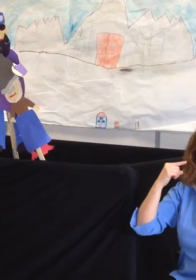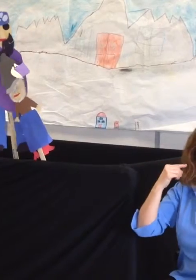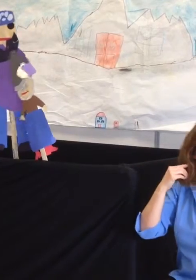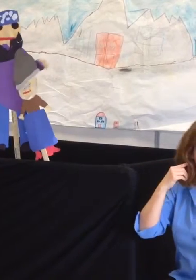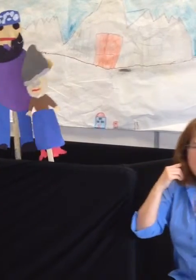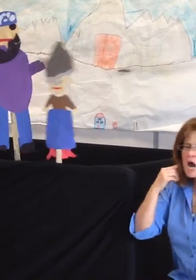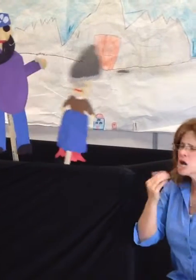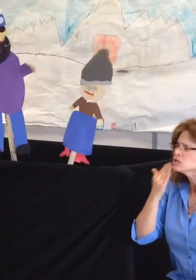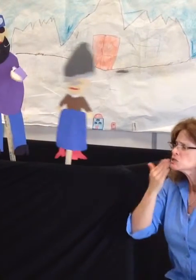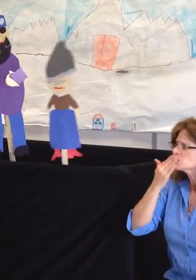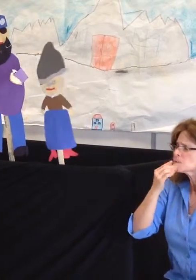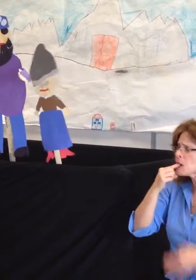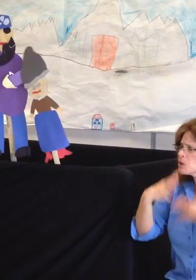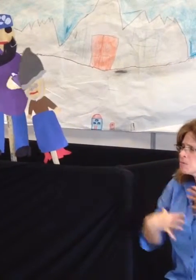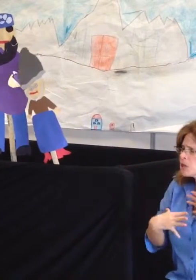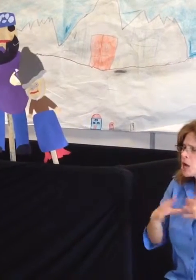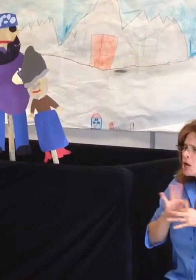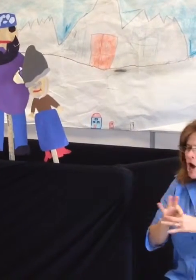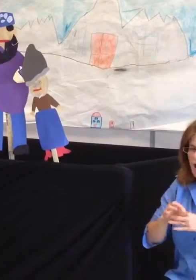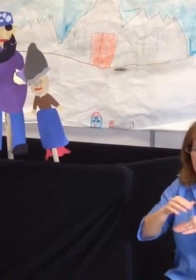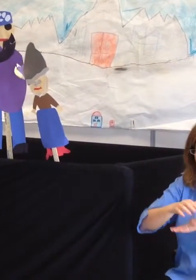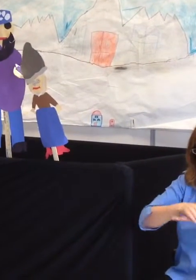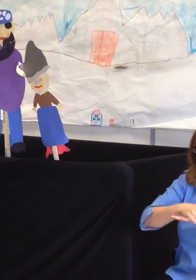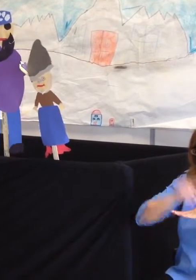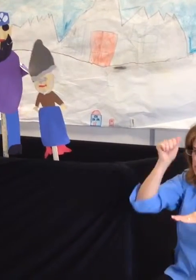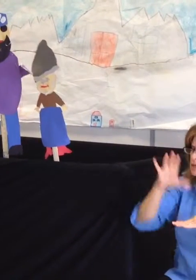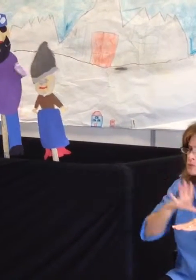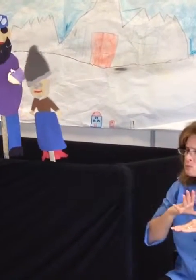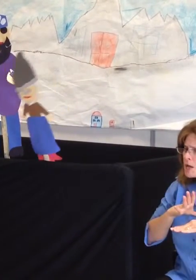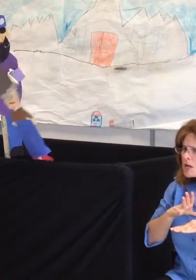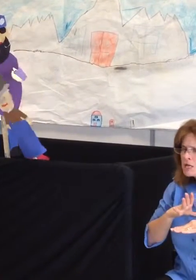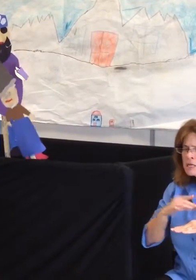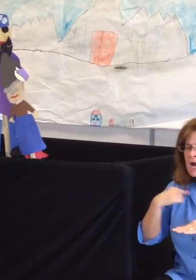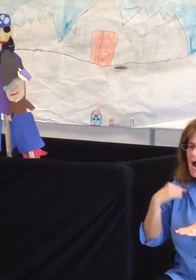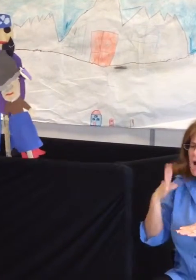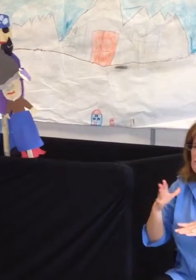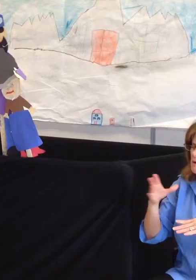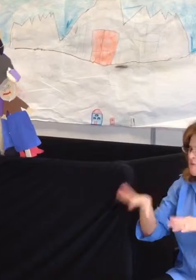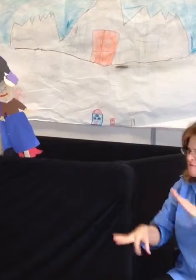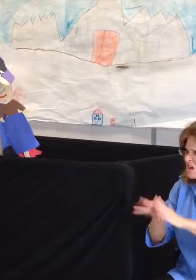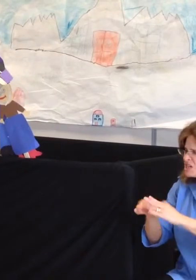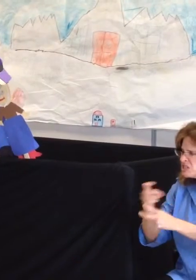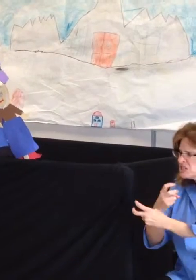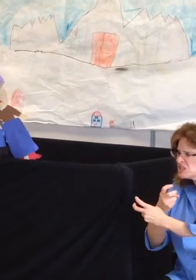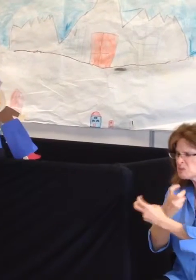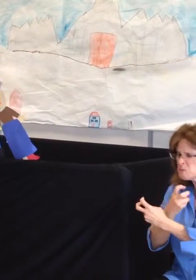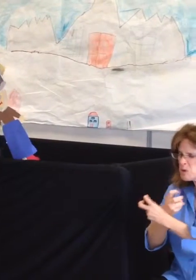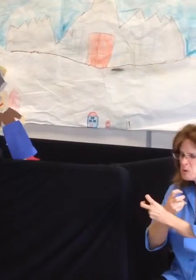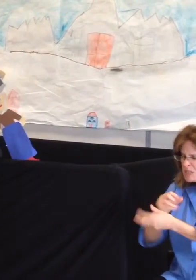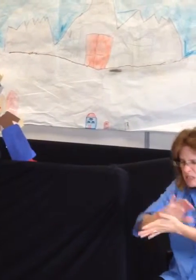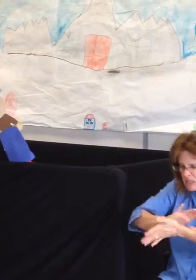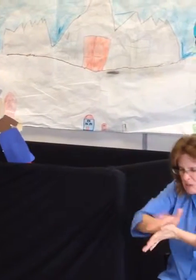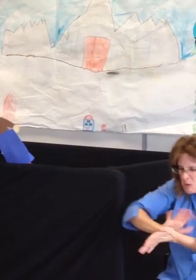Englishman. If he's alive or if he's dead, I'll grind his bones to make my